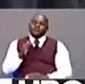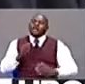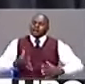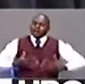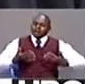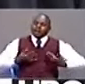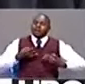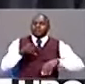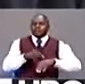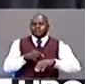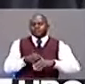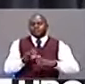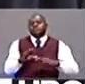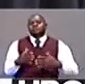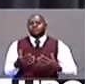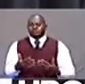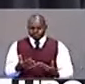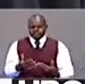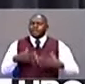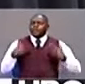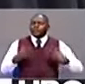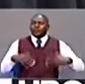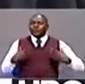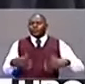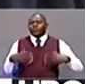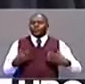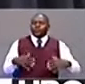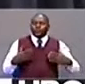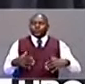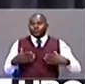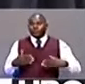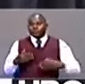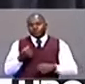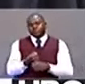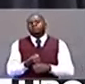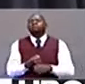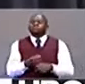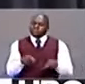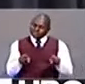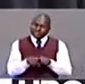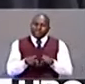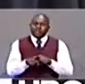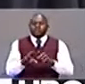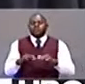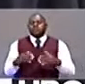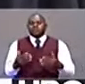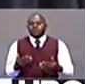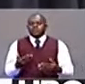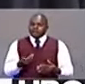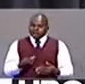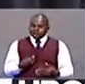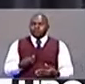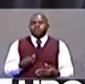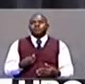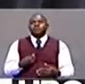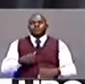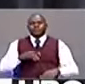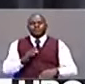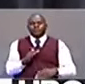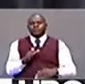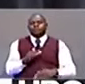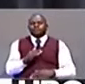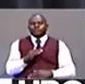moments, and whenever he was excited, he would do so. And he had a great sense of